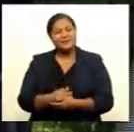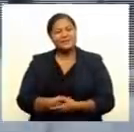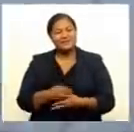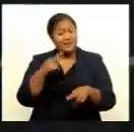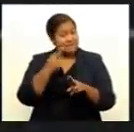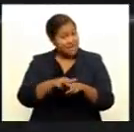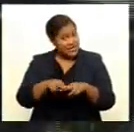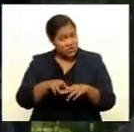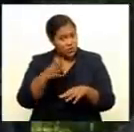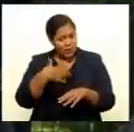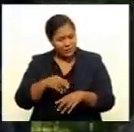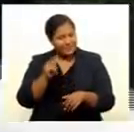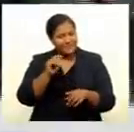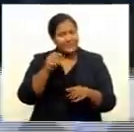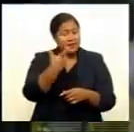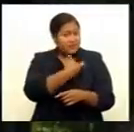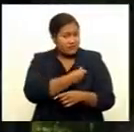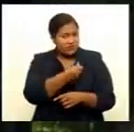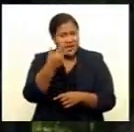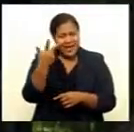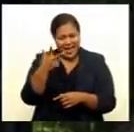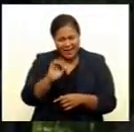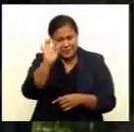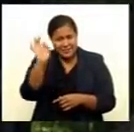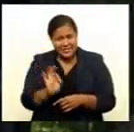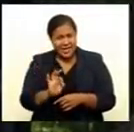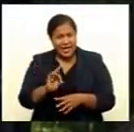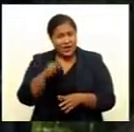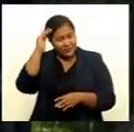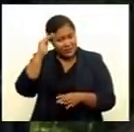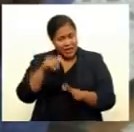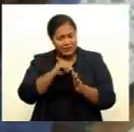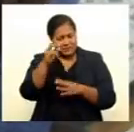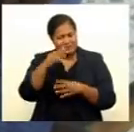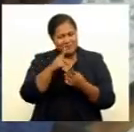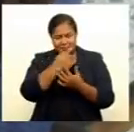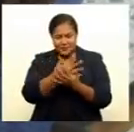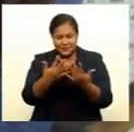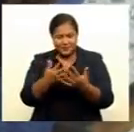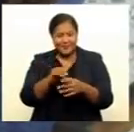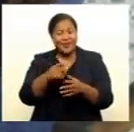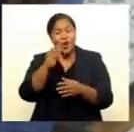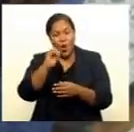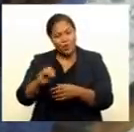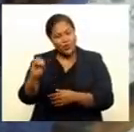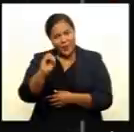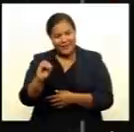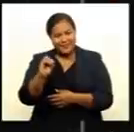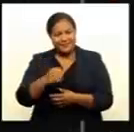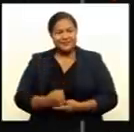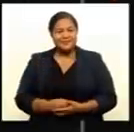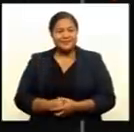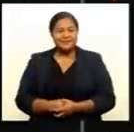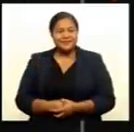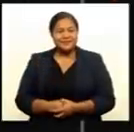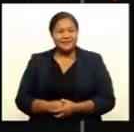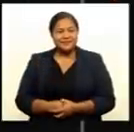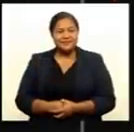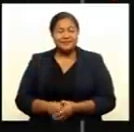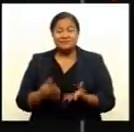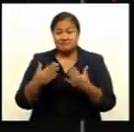to vaccinate 80% of its adult population by October. Koreitandulala, FBC News. And to